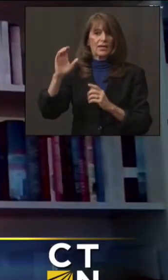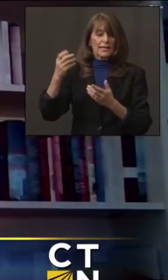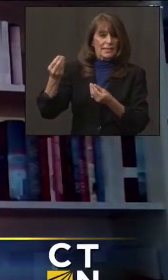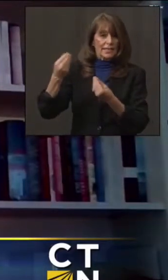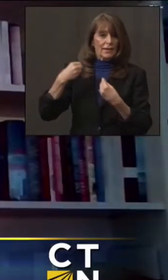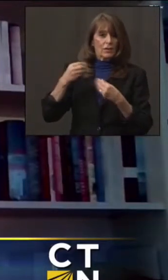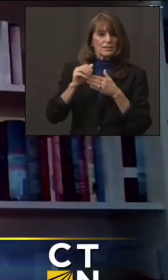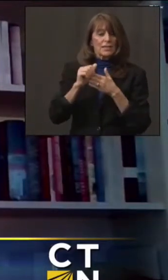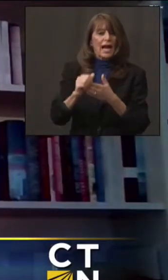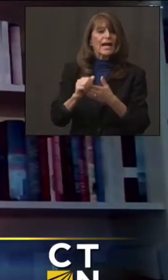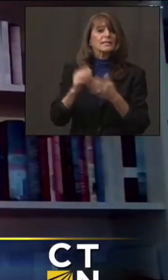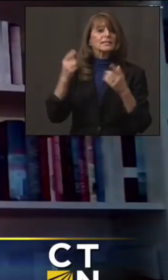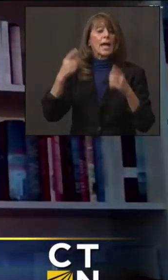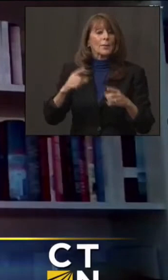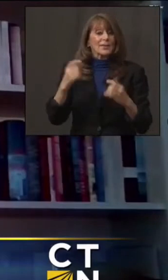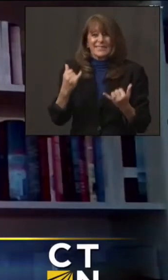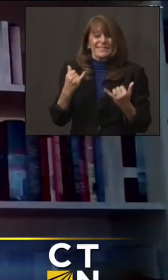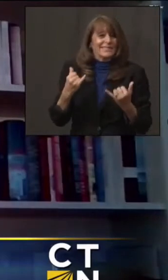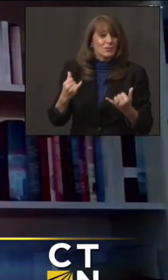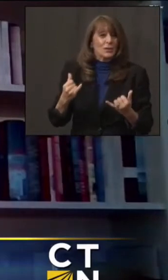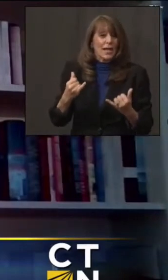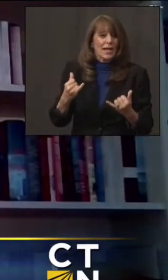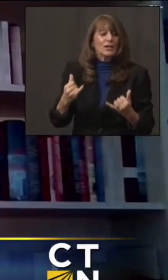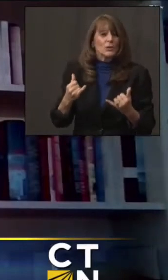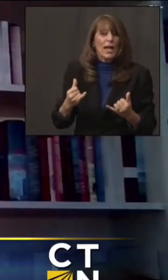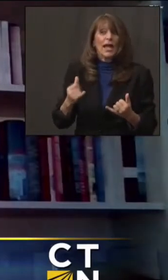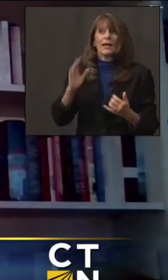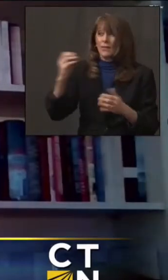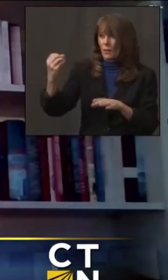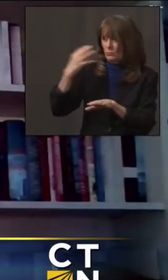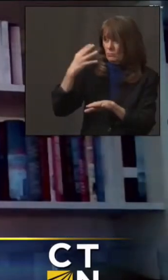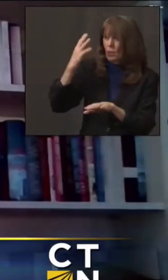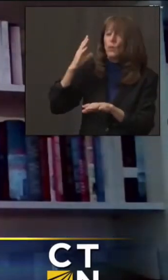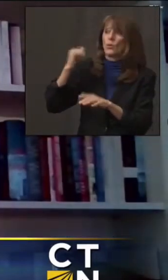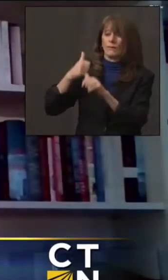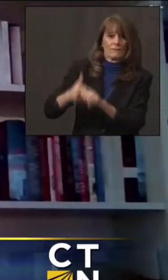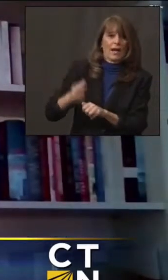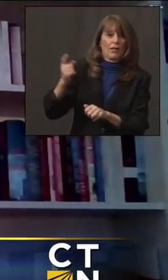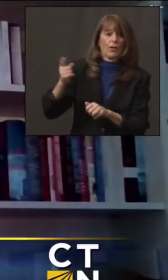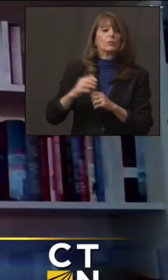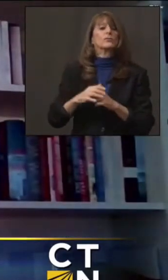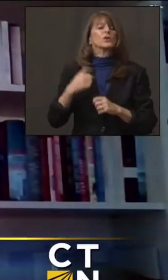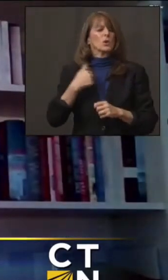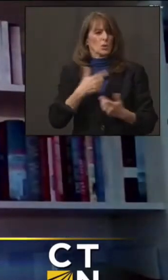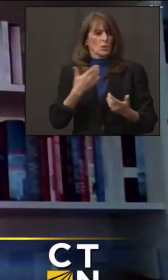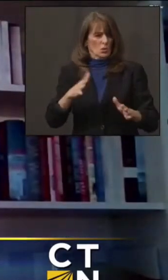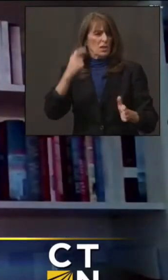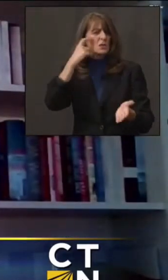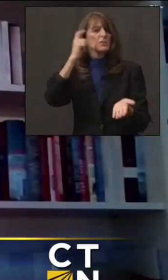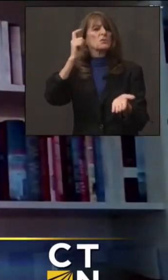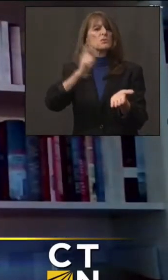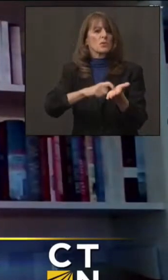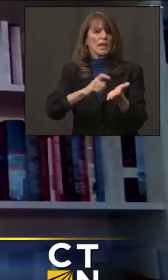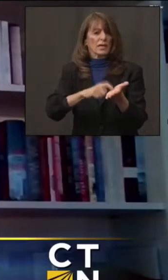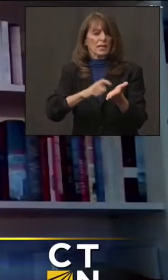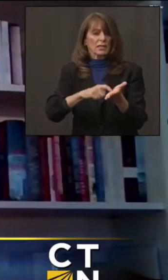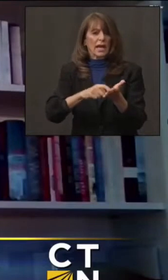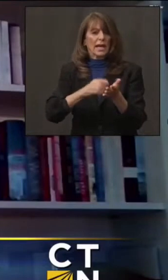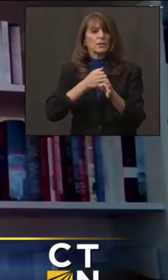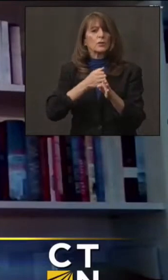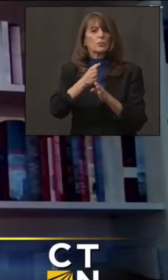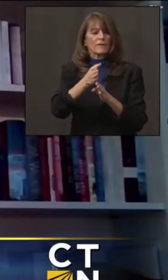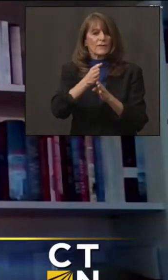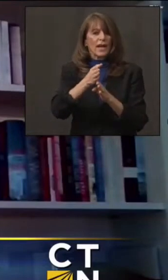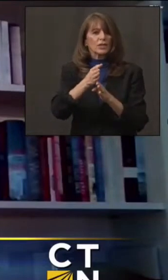this afternoon, and that will continue. I will say that we recognize that correctional